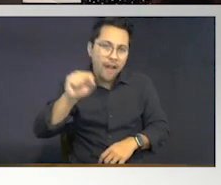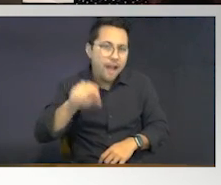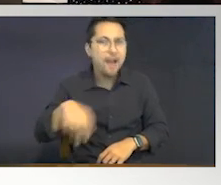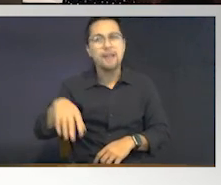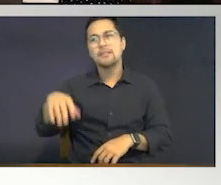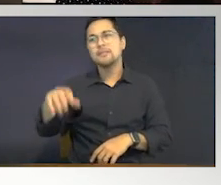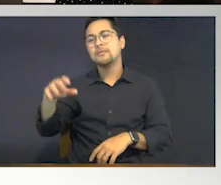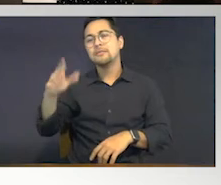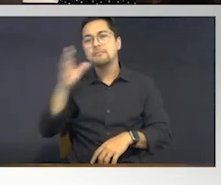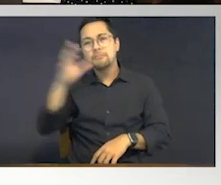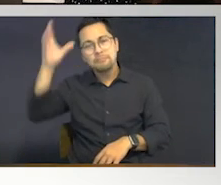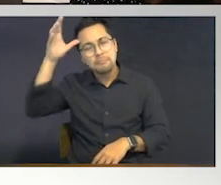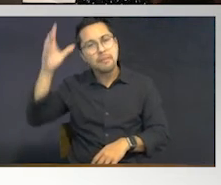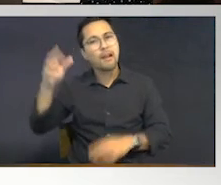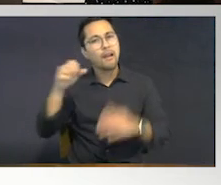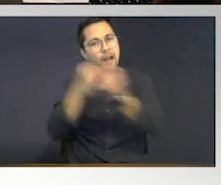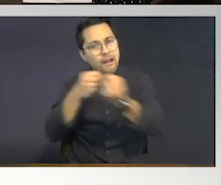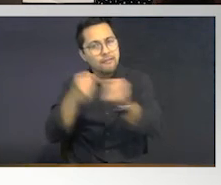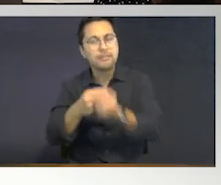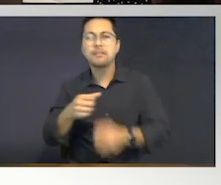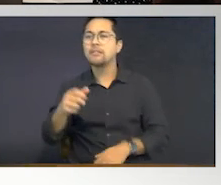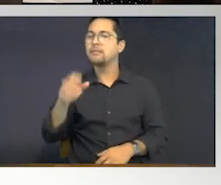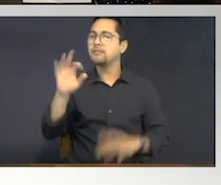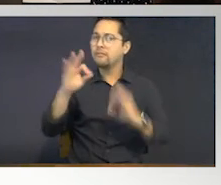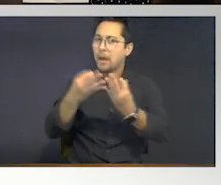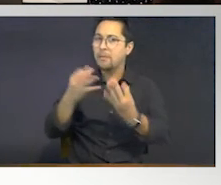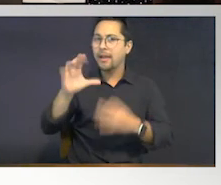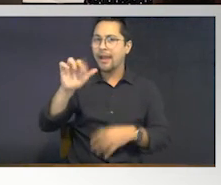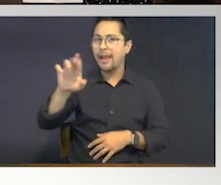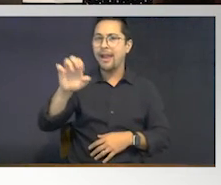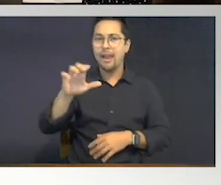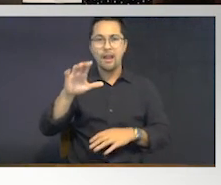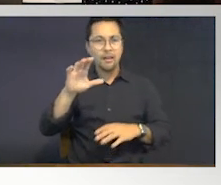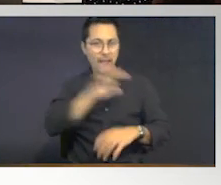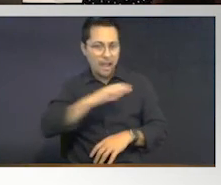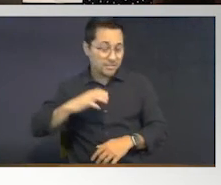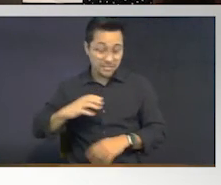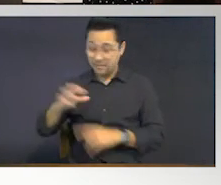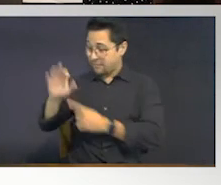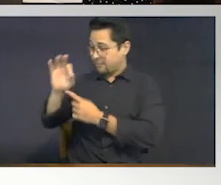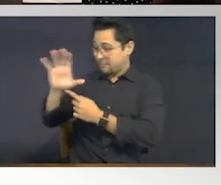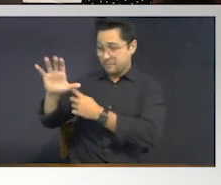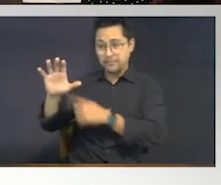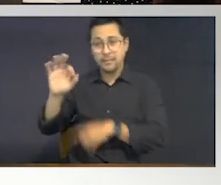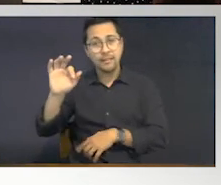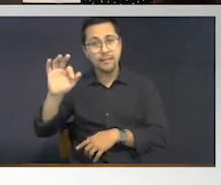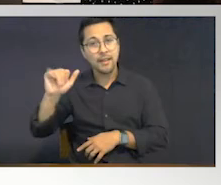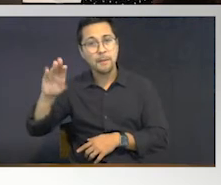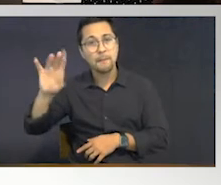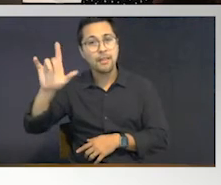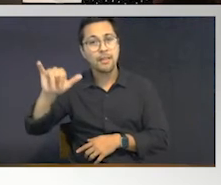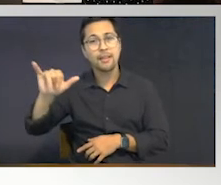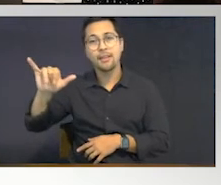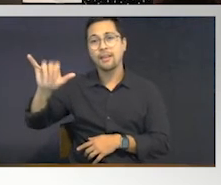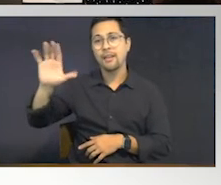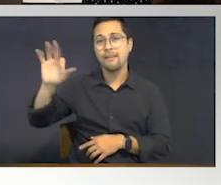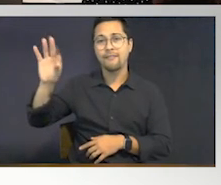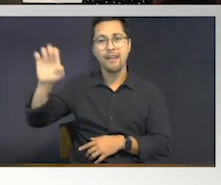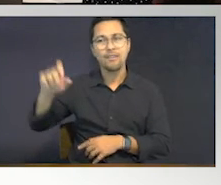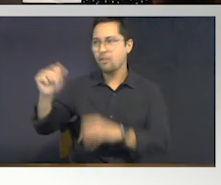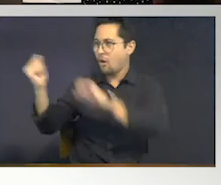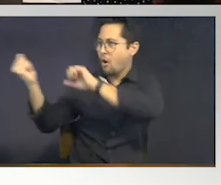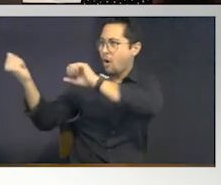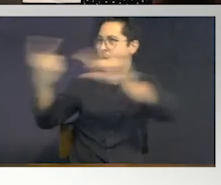the Family Care Council, the Family Cafe. I don't know, you know, if you know, I mean, they are all parents. They